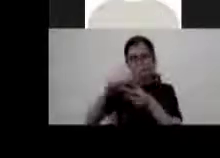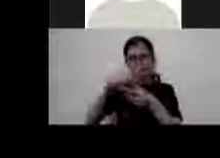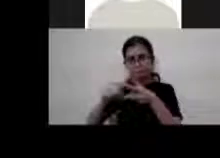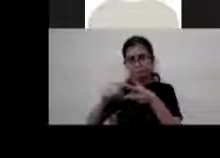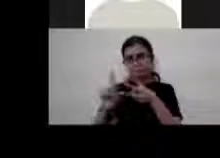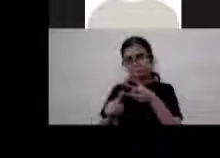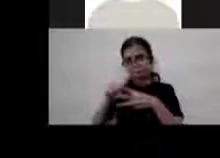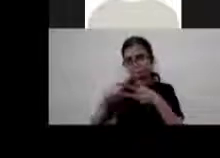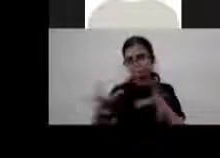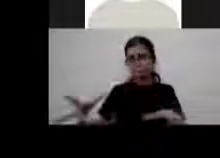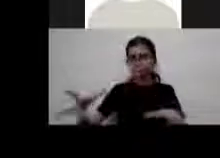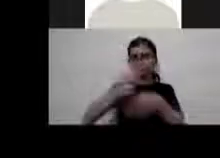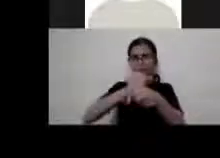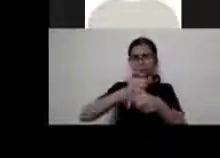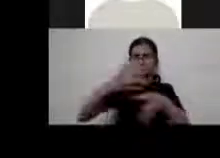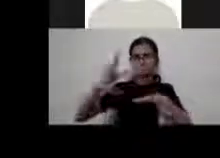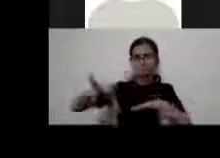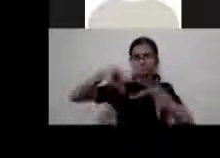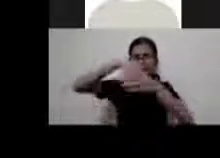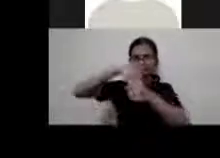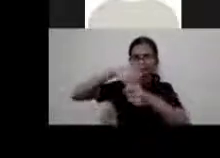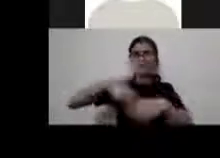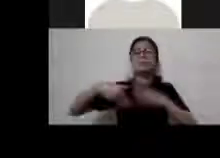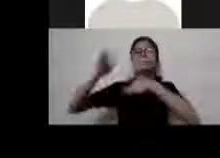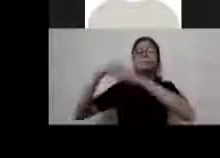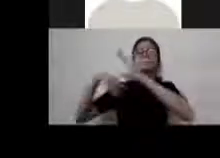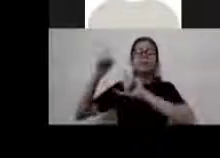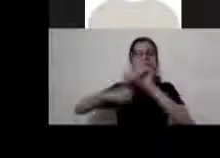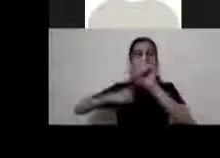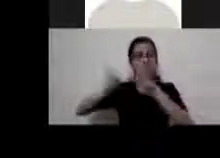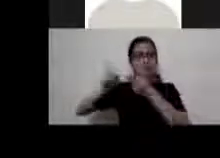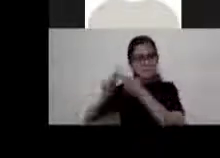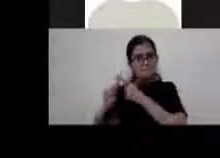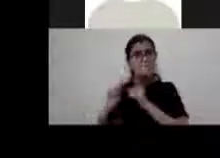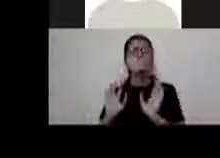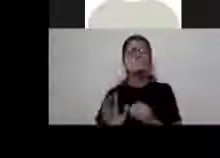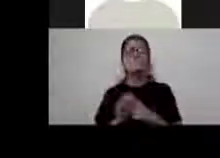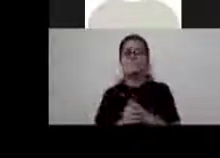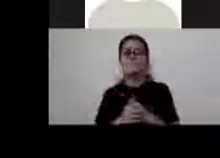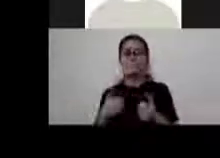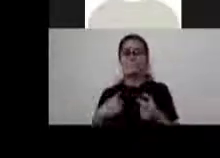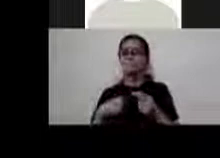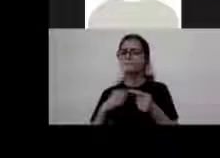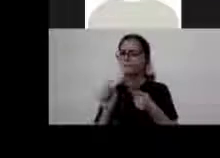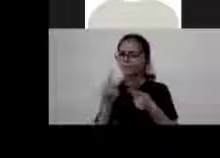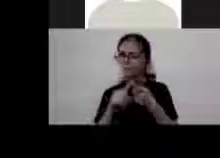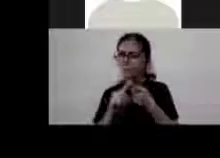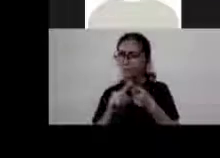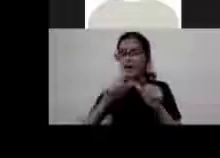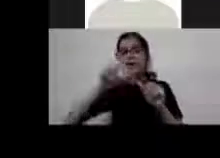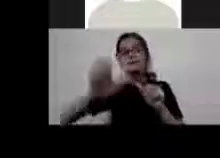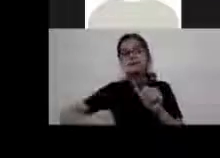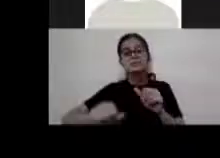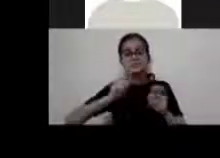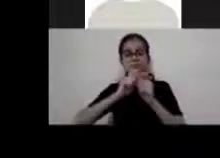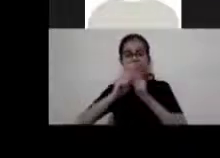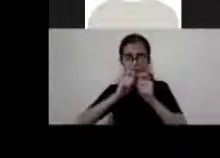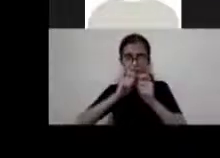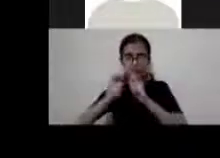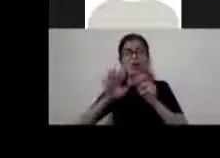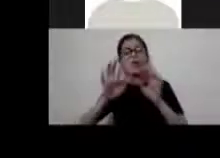in our work over the past years. The one are accessible media and